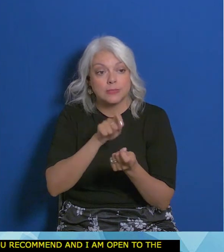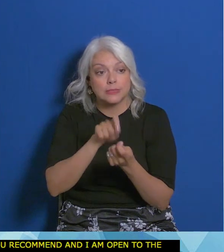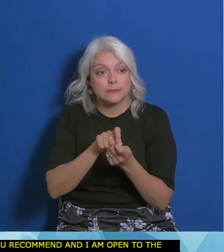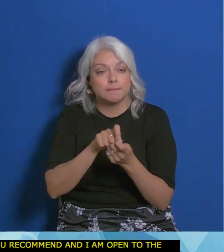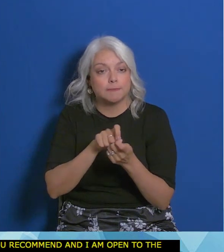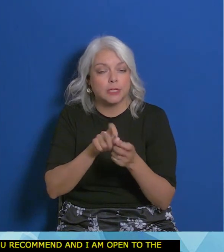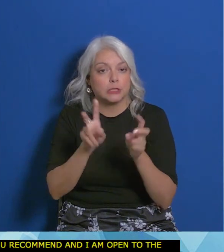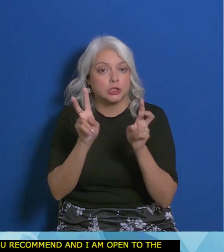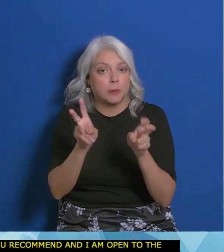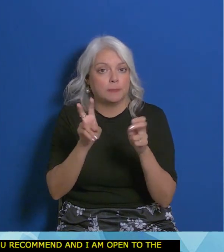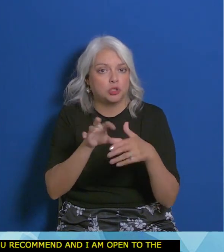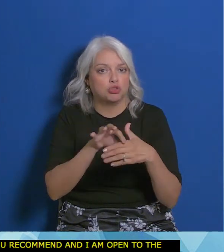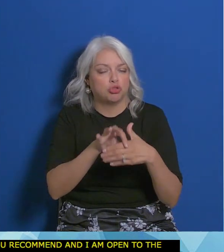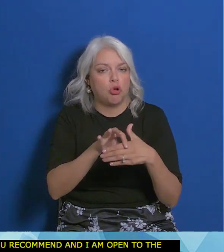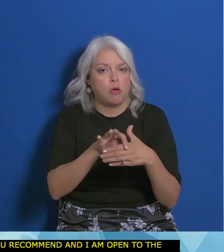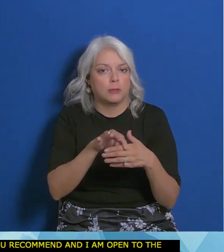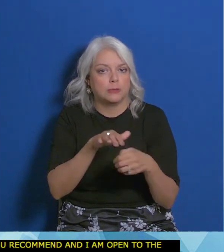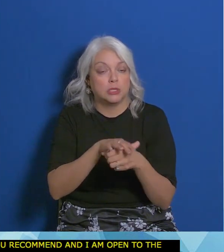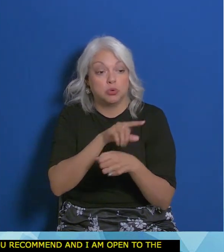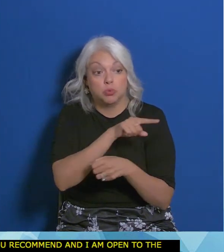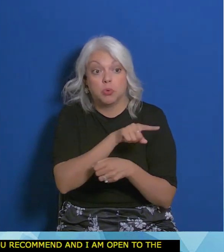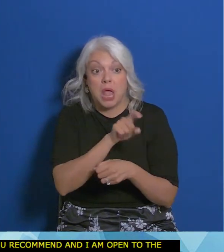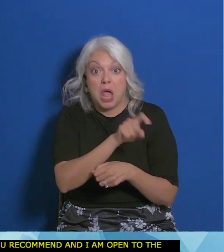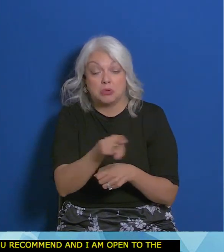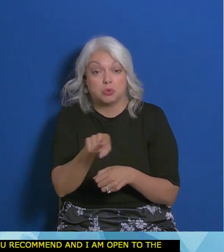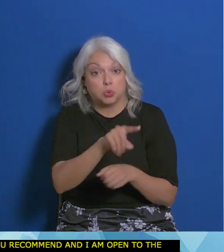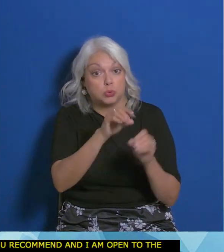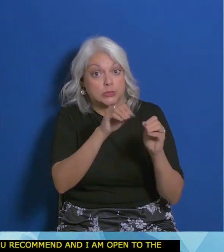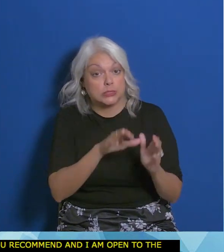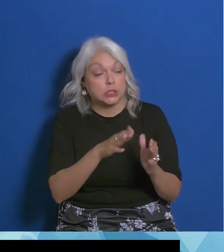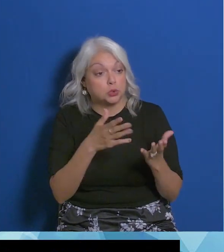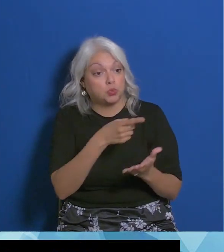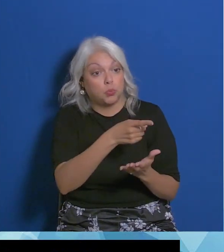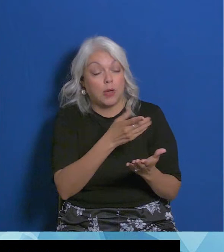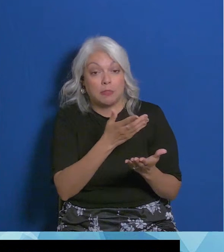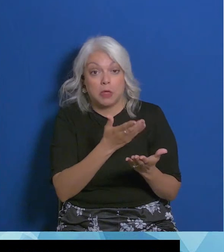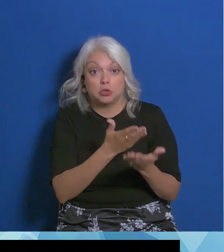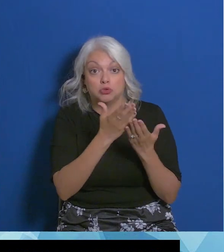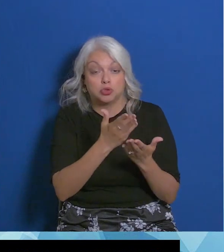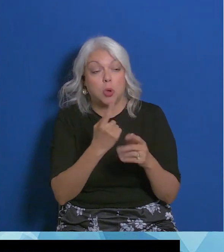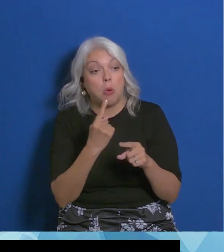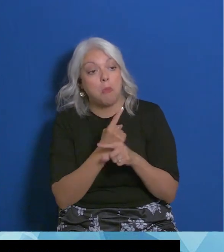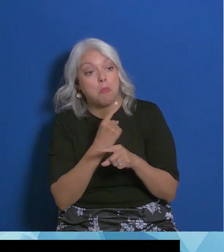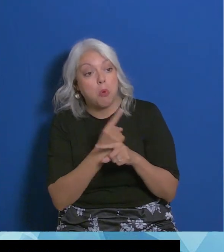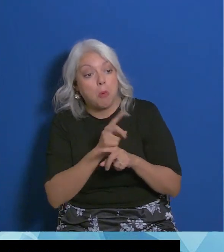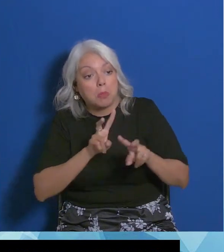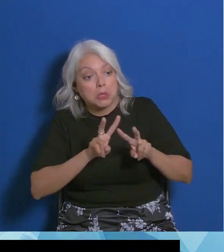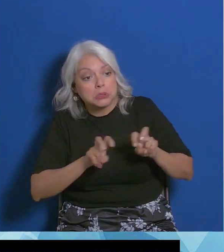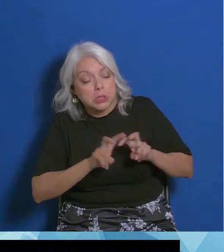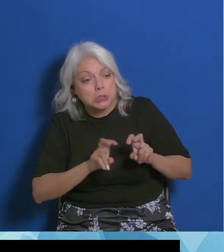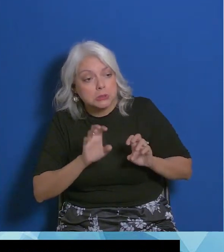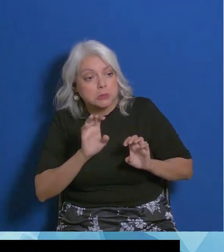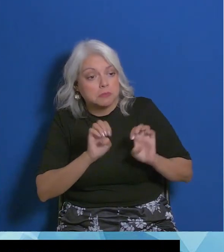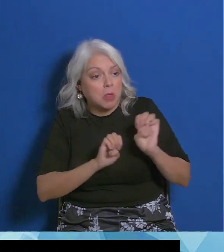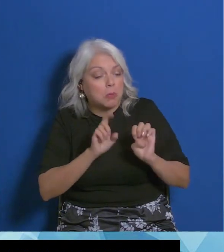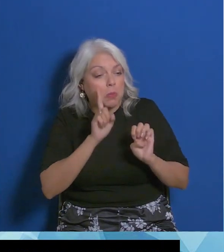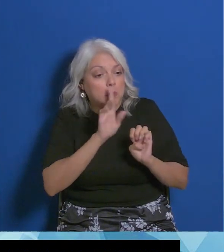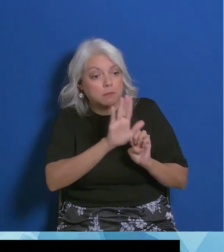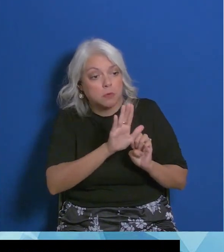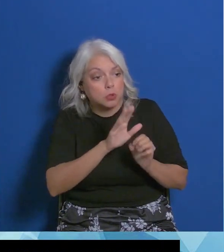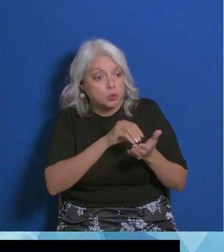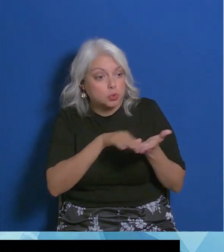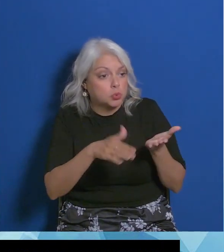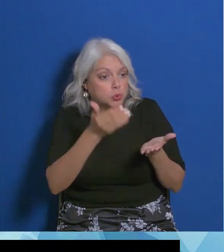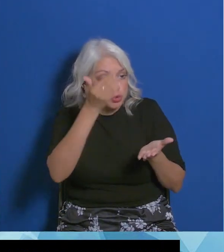areas, we ask those teachers what they suggest as appropriate assessment of knowledge and skill. And we may also